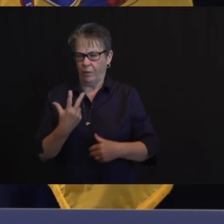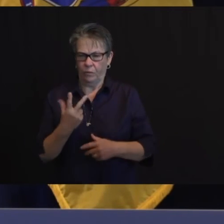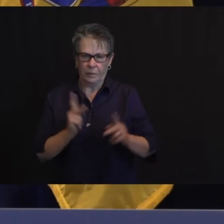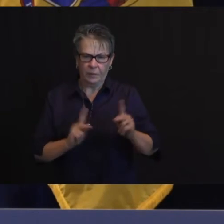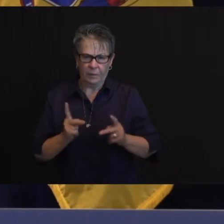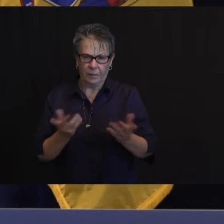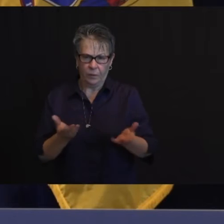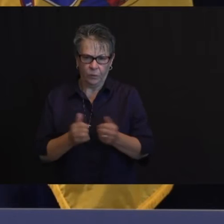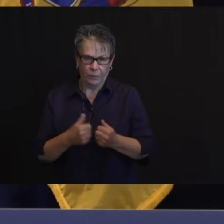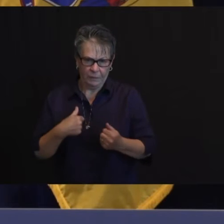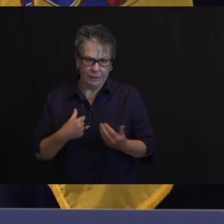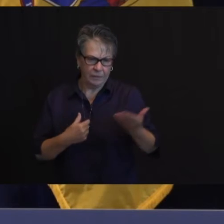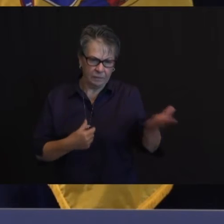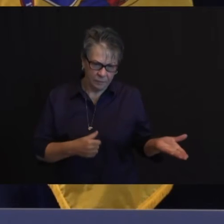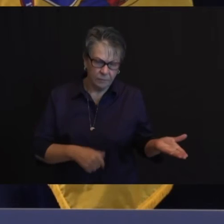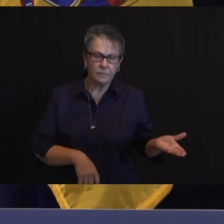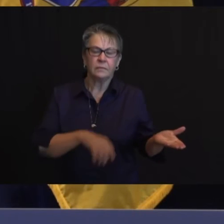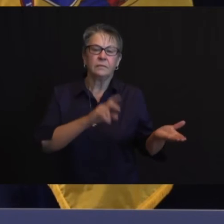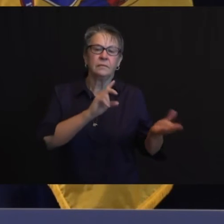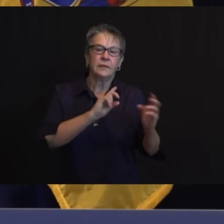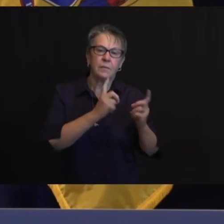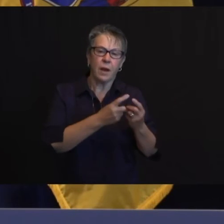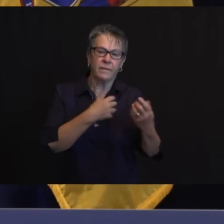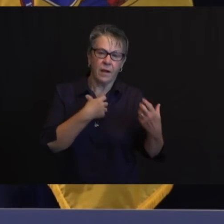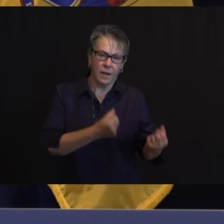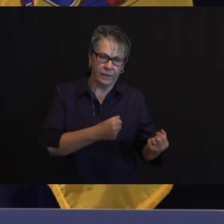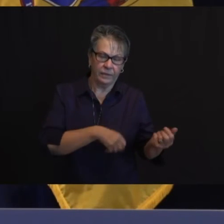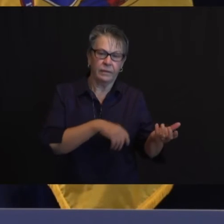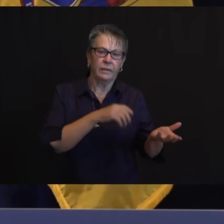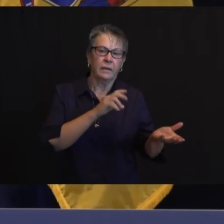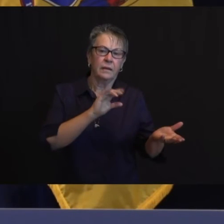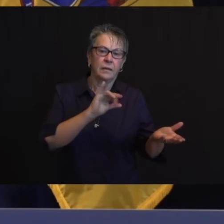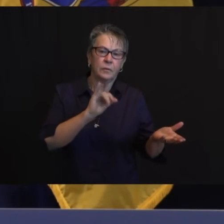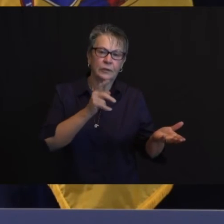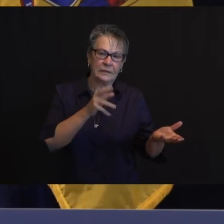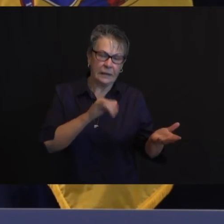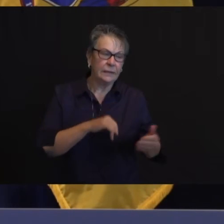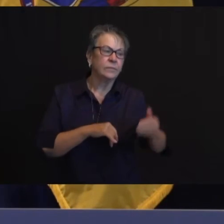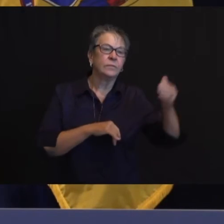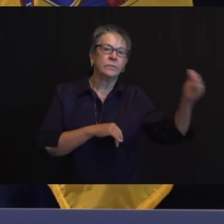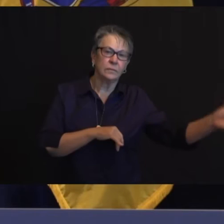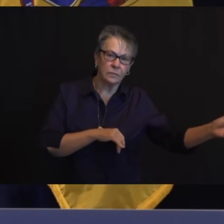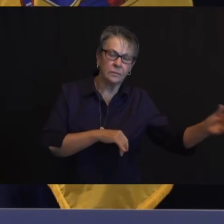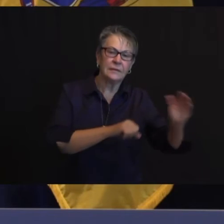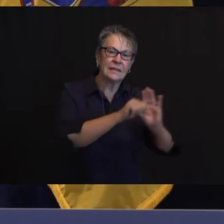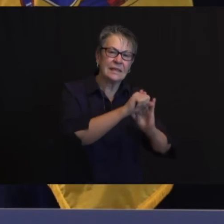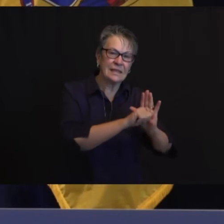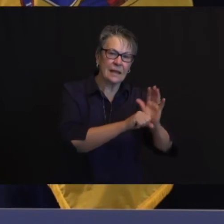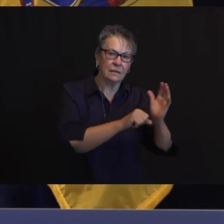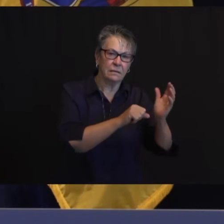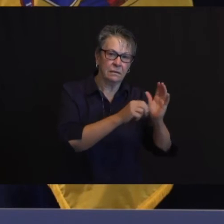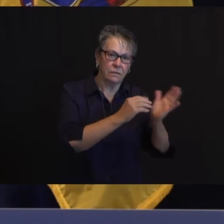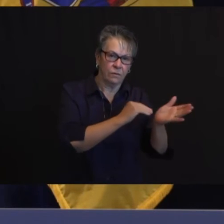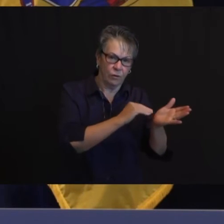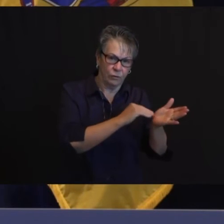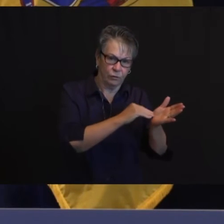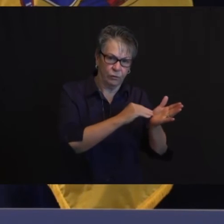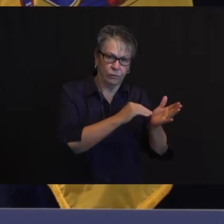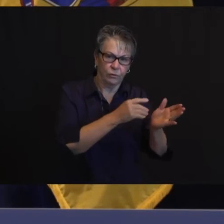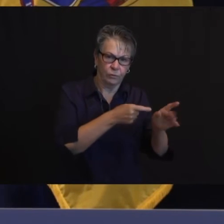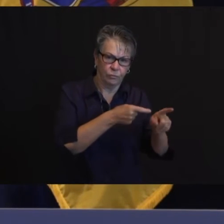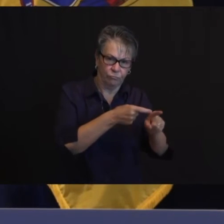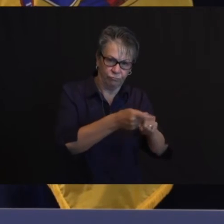Judy Persicelli. To her right, the Department of Health's Communicable Disease Service Medical Director, another familiar